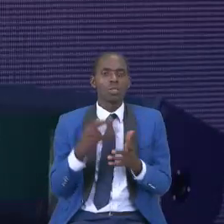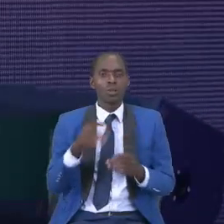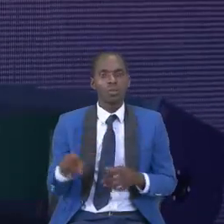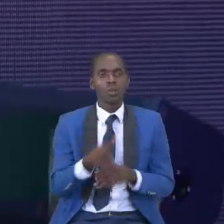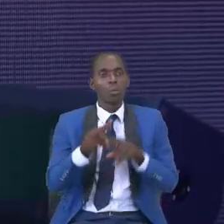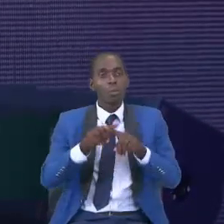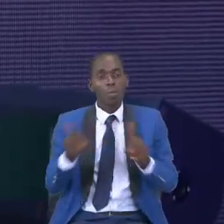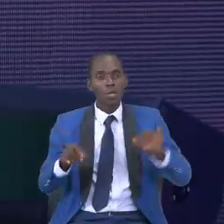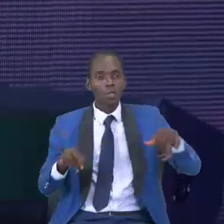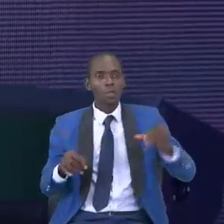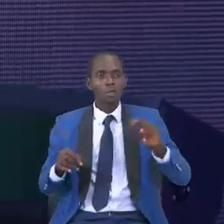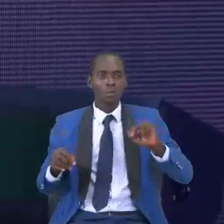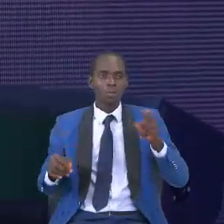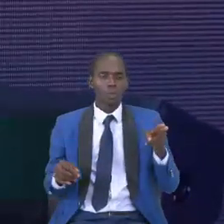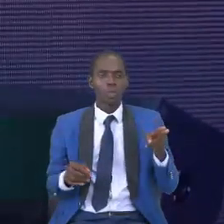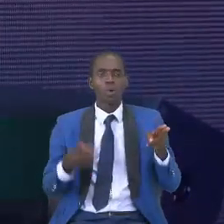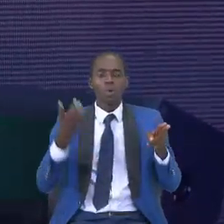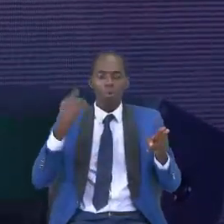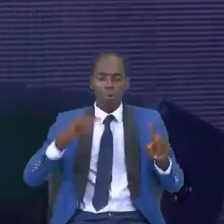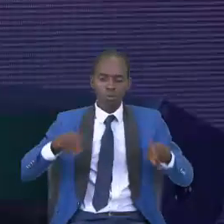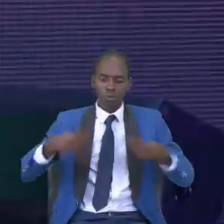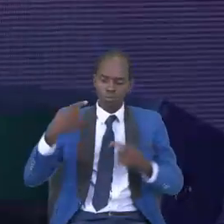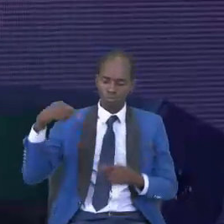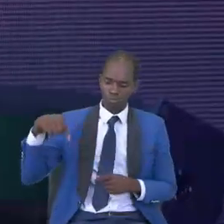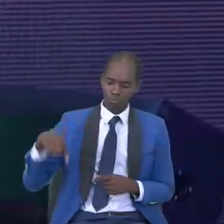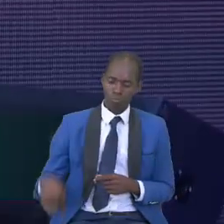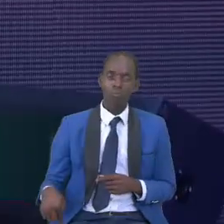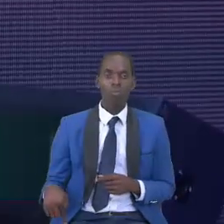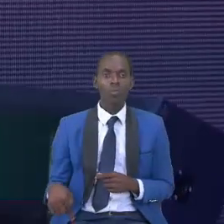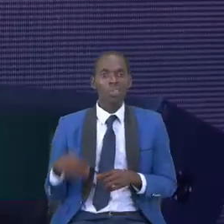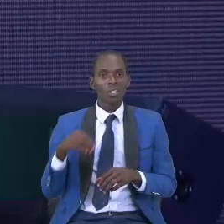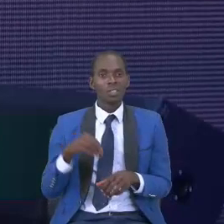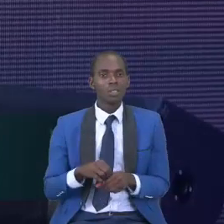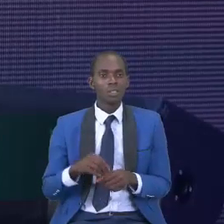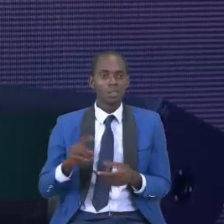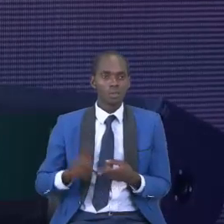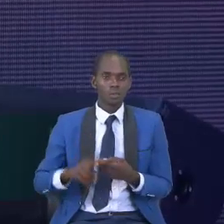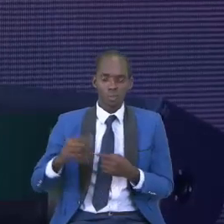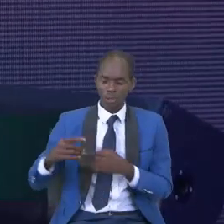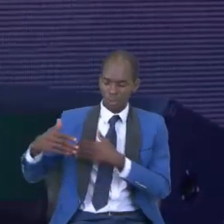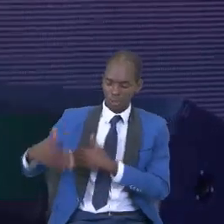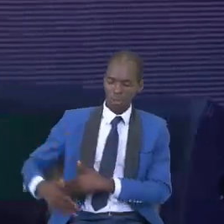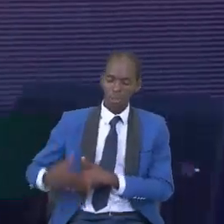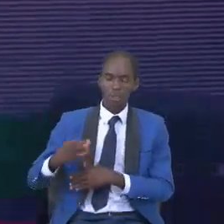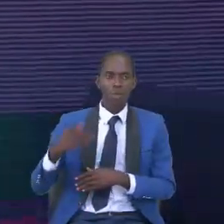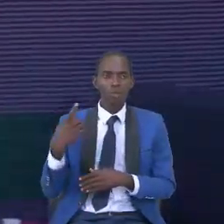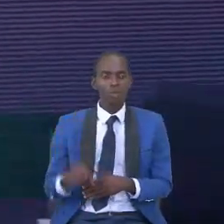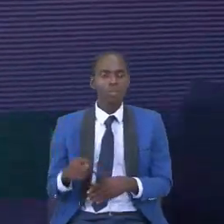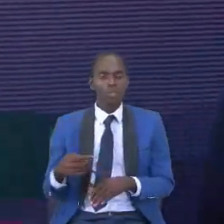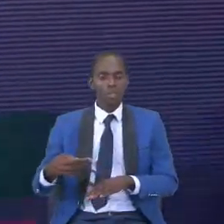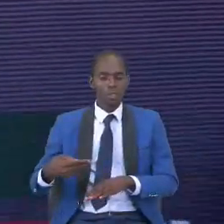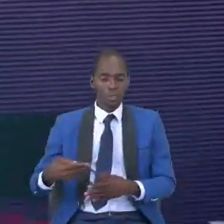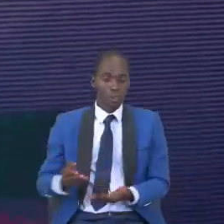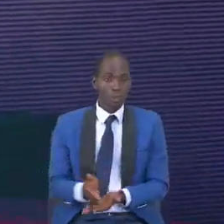gone down into the sides of the ship, and he lay and was fast